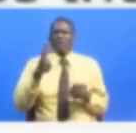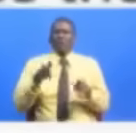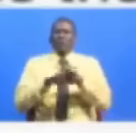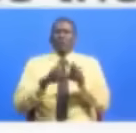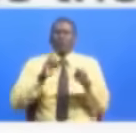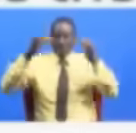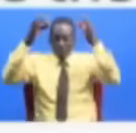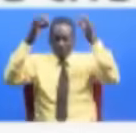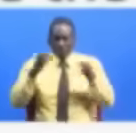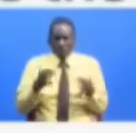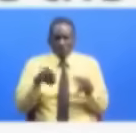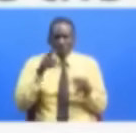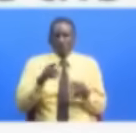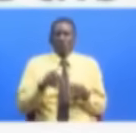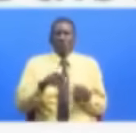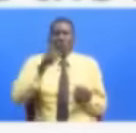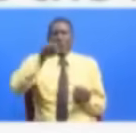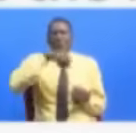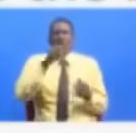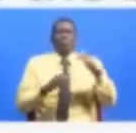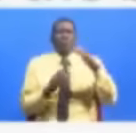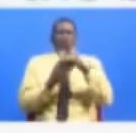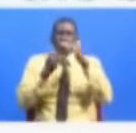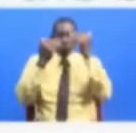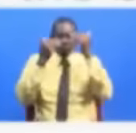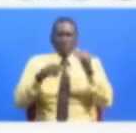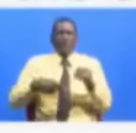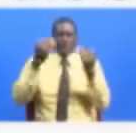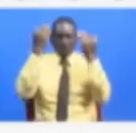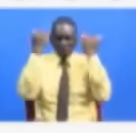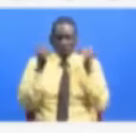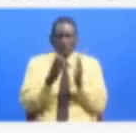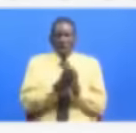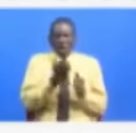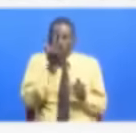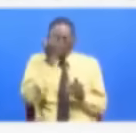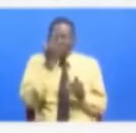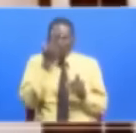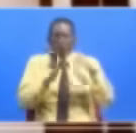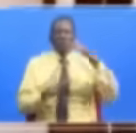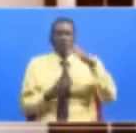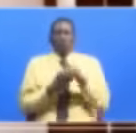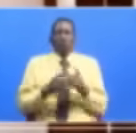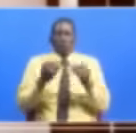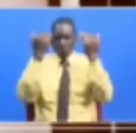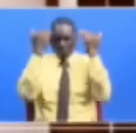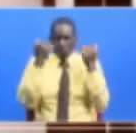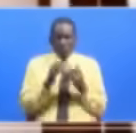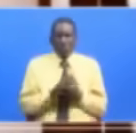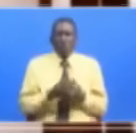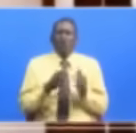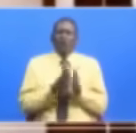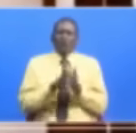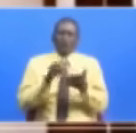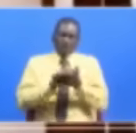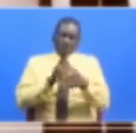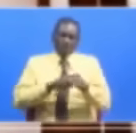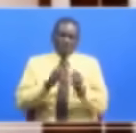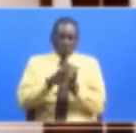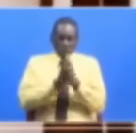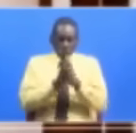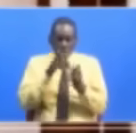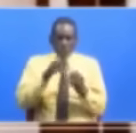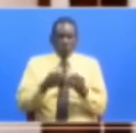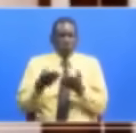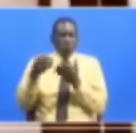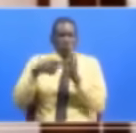argue that the decision will be quashed by the High Court and further result in embarrassment of the Supreme Court. At the time this report